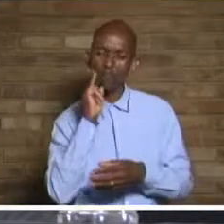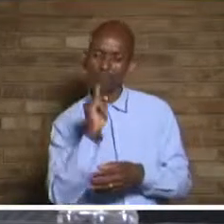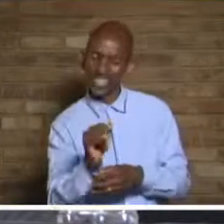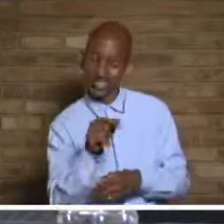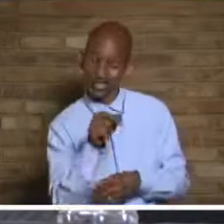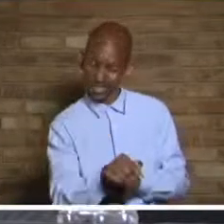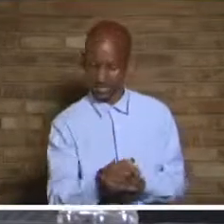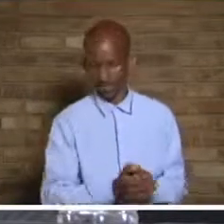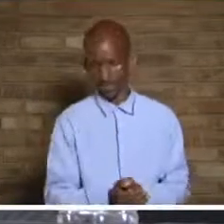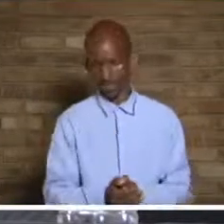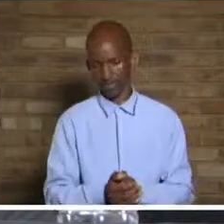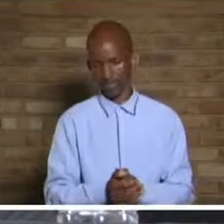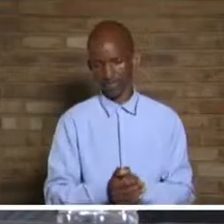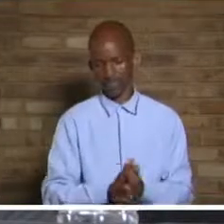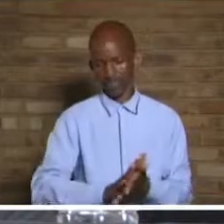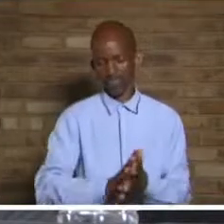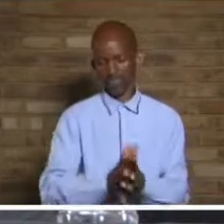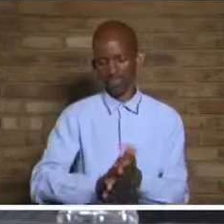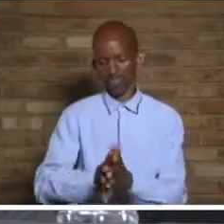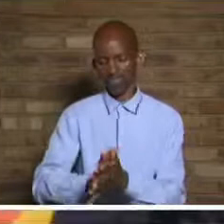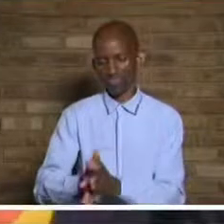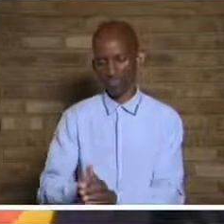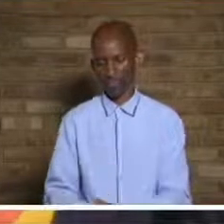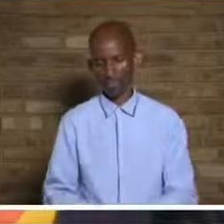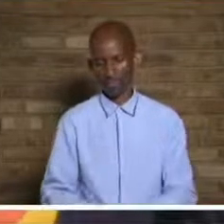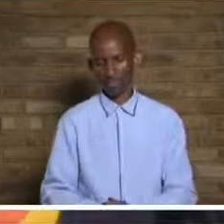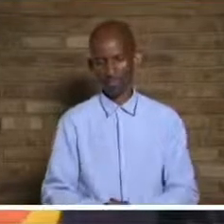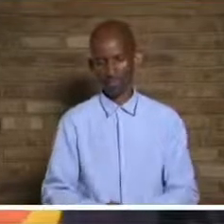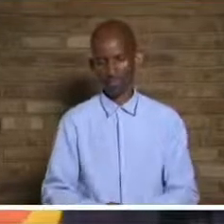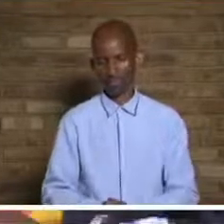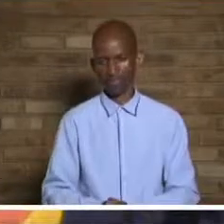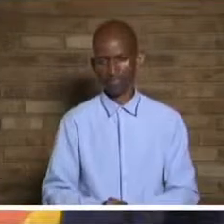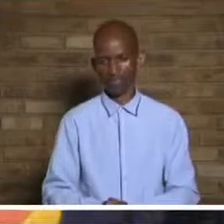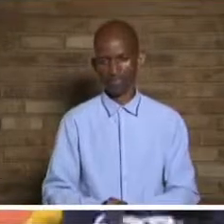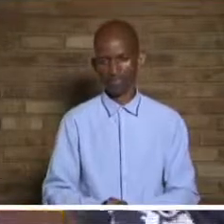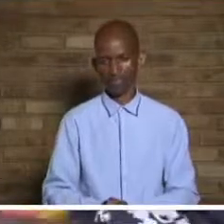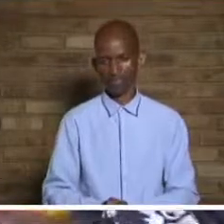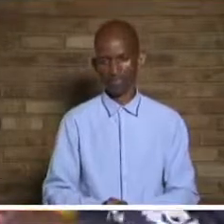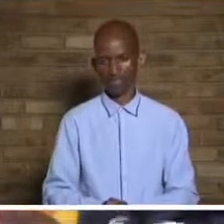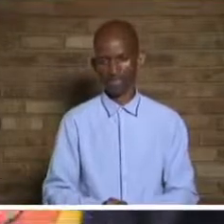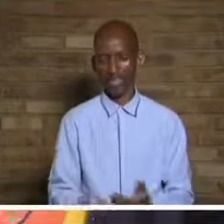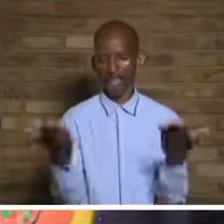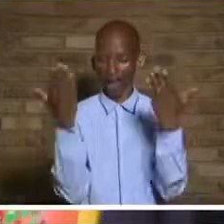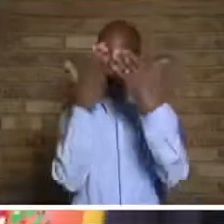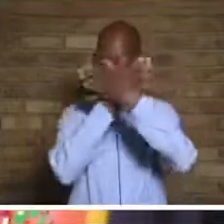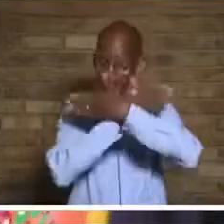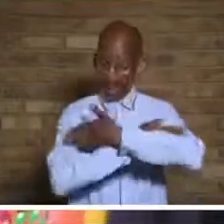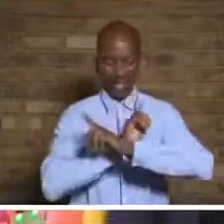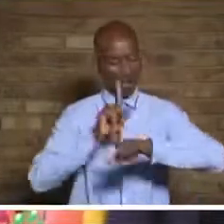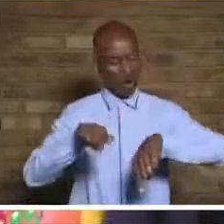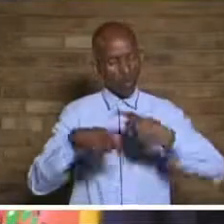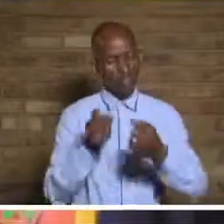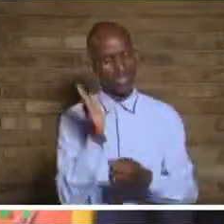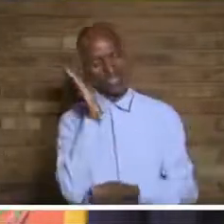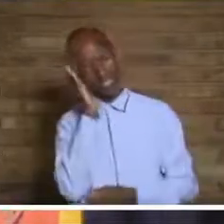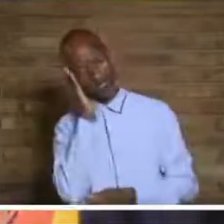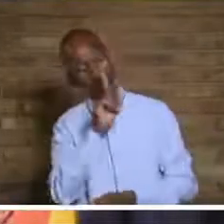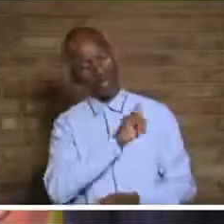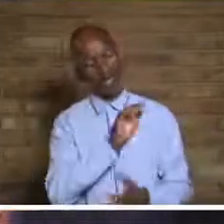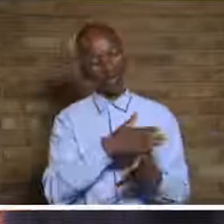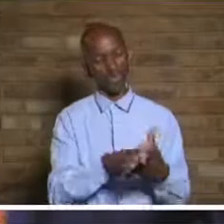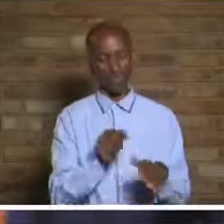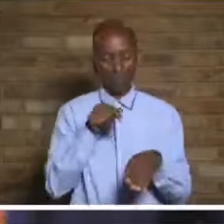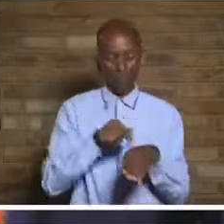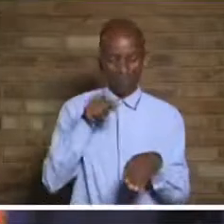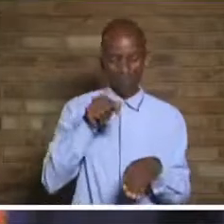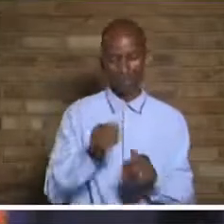mo strateng. It's true there's dirty water all over the place. Le bosigo a re kgone ho robala ke menwang. We can't sleep at night because